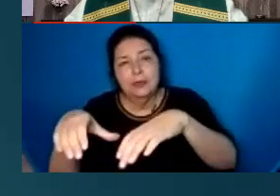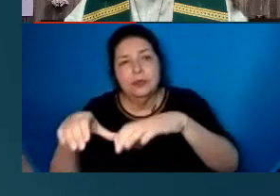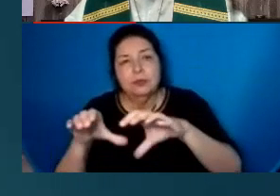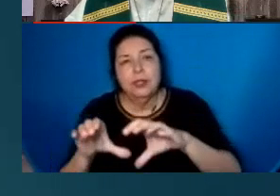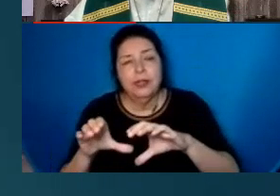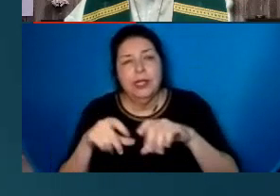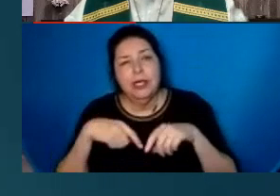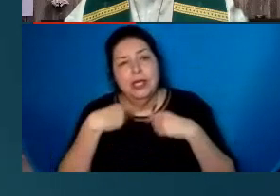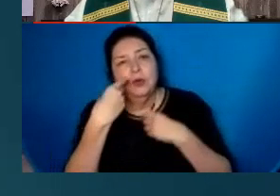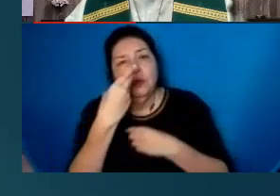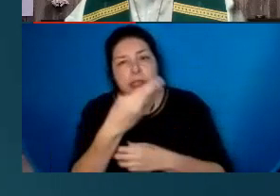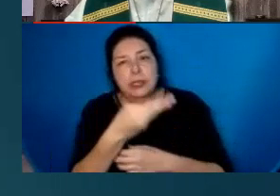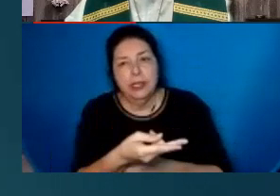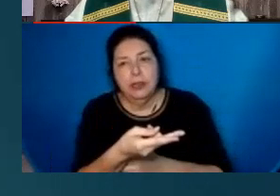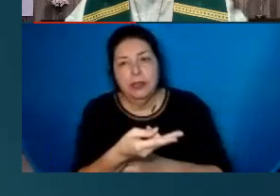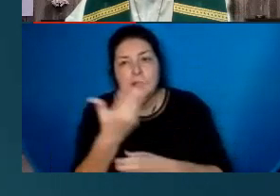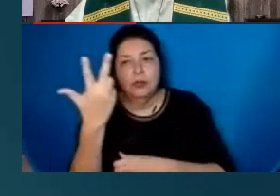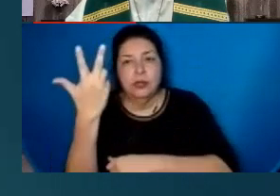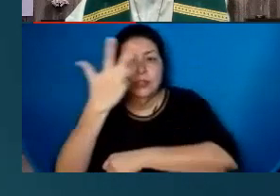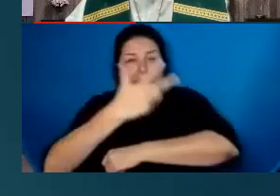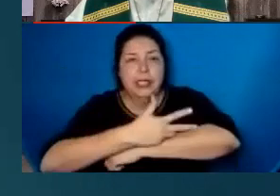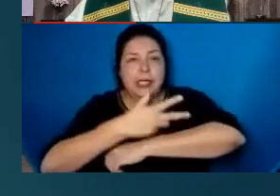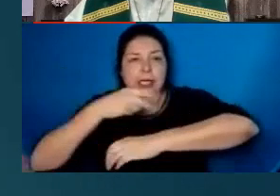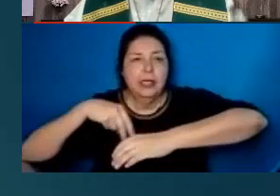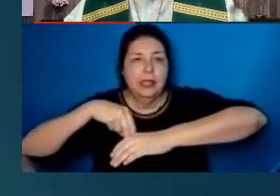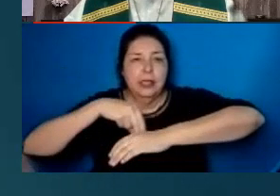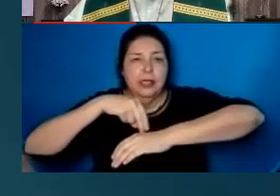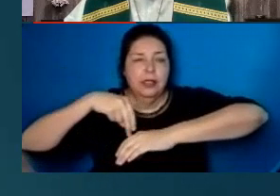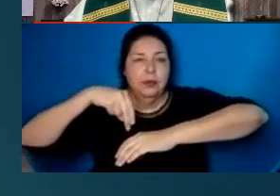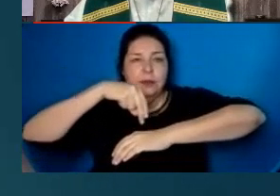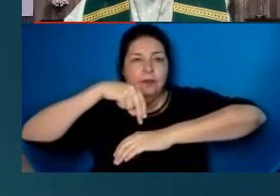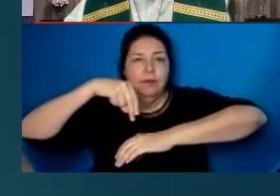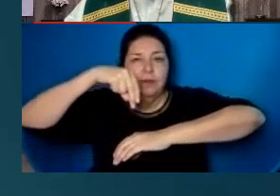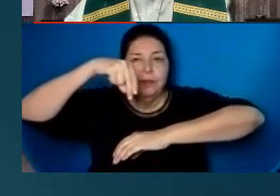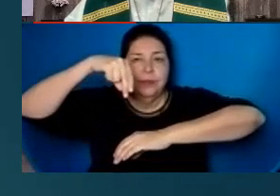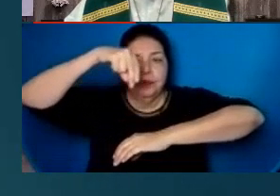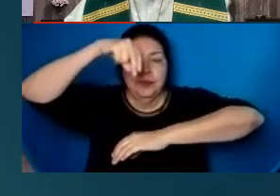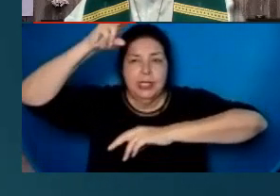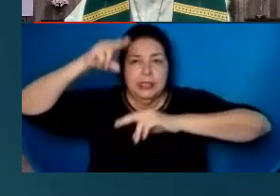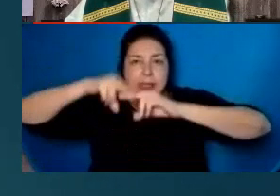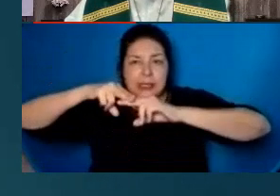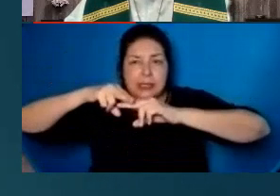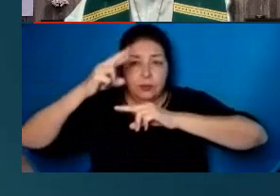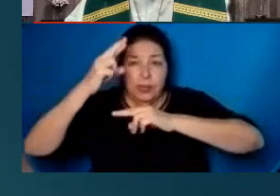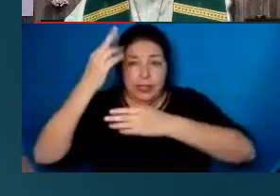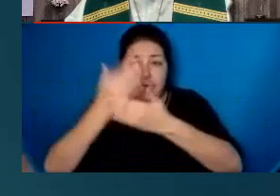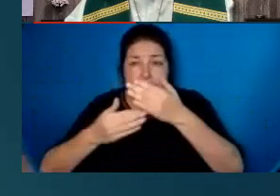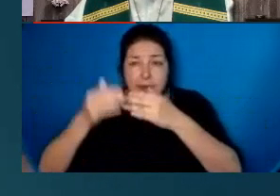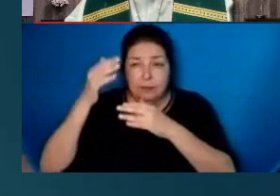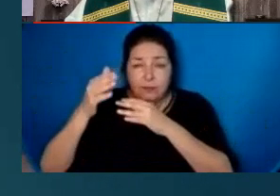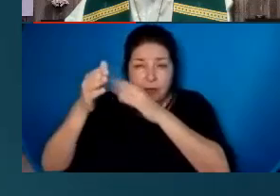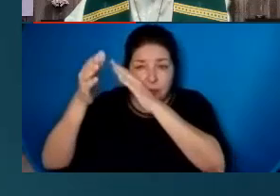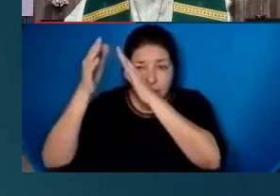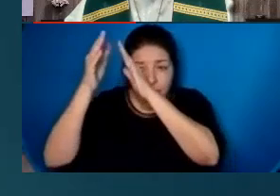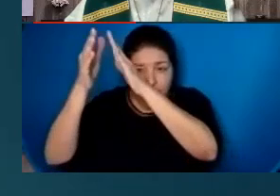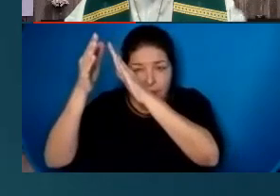descended into hell. The third day he rose again from the dead. He ascended into heaven and sits at the right hand of the